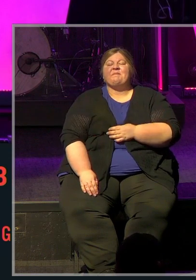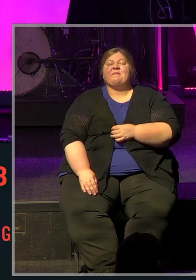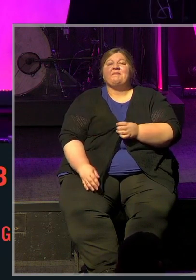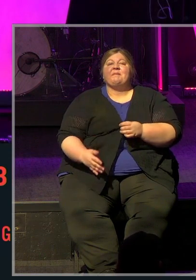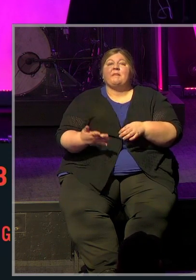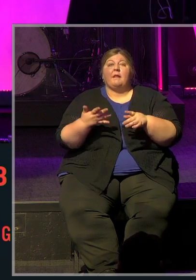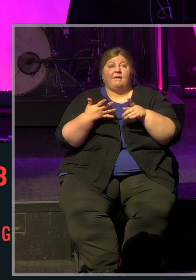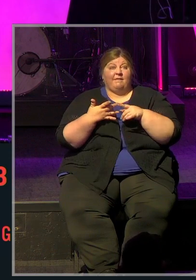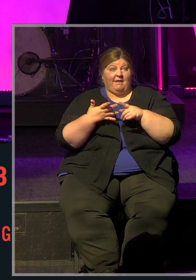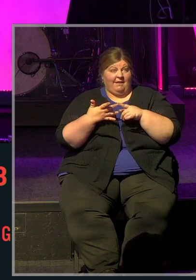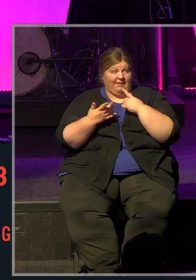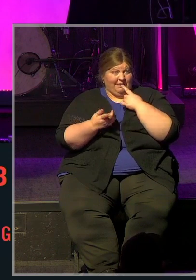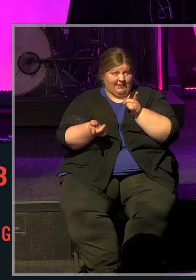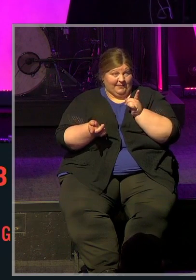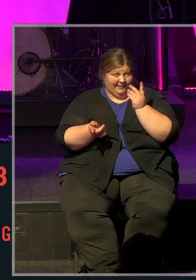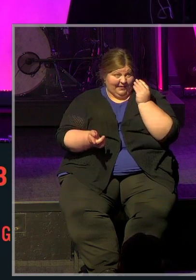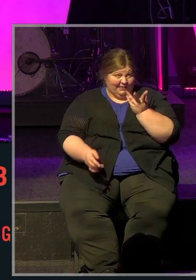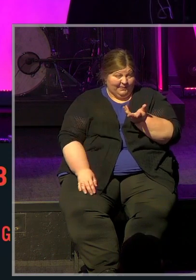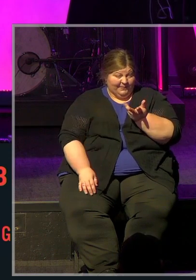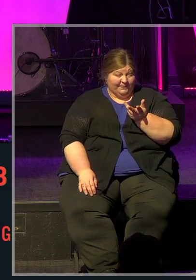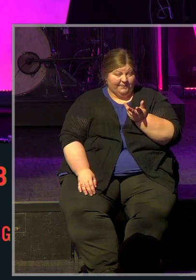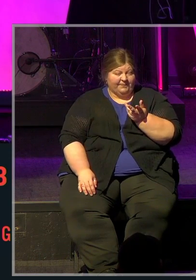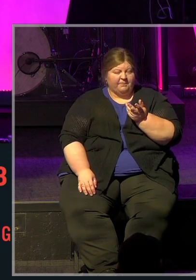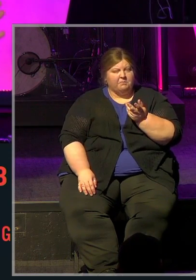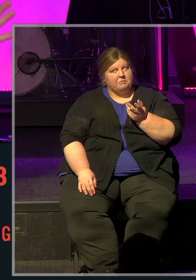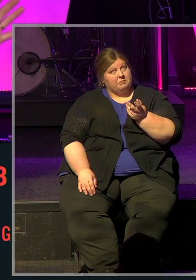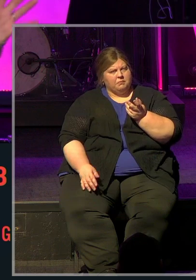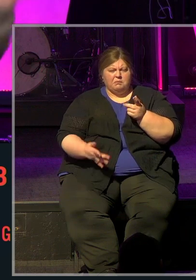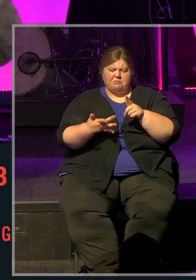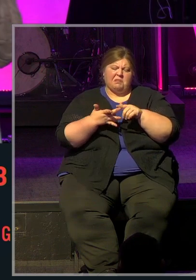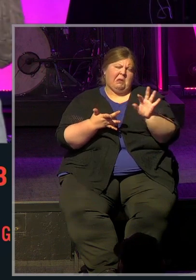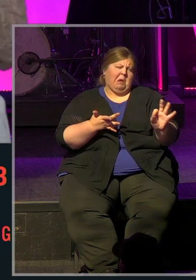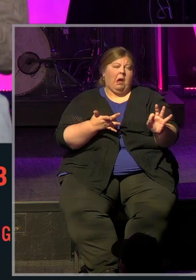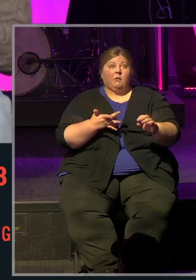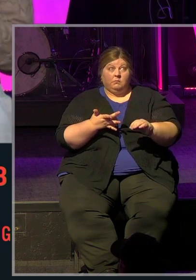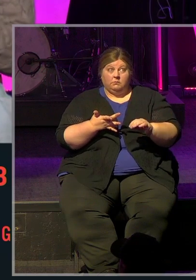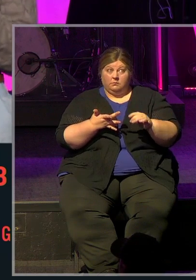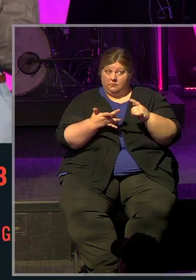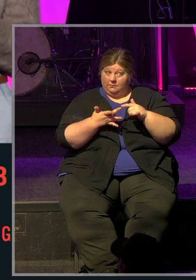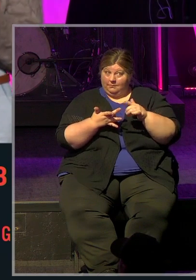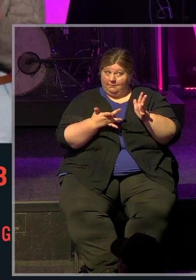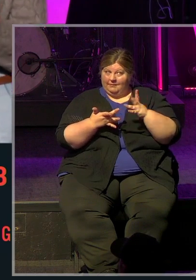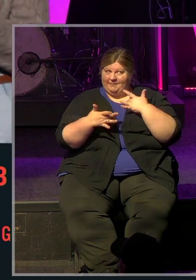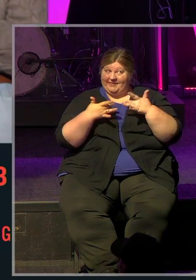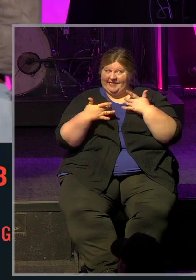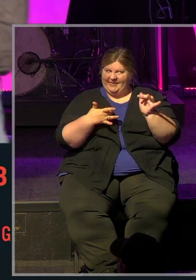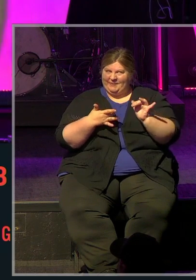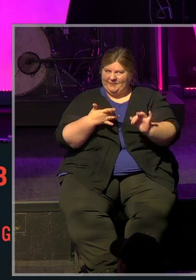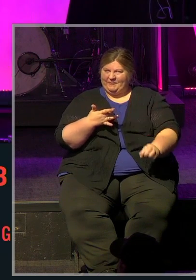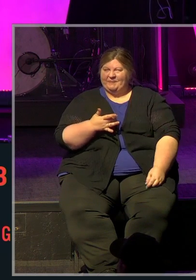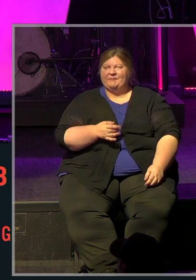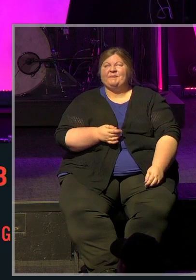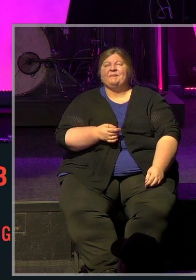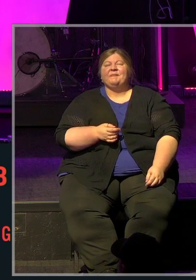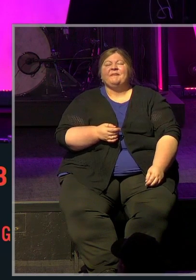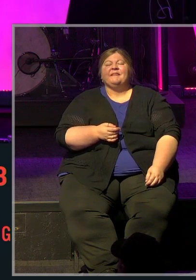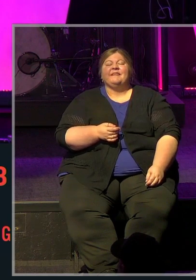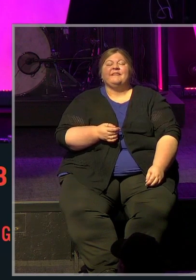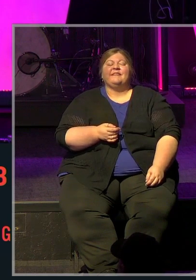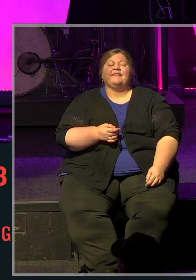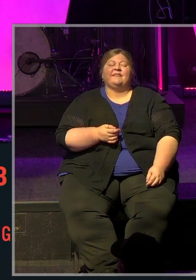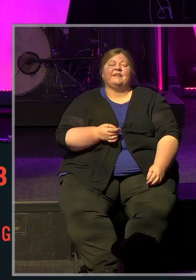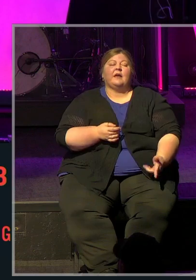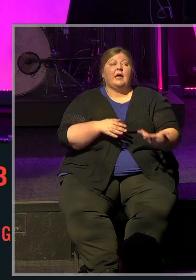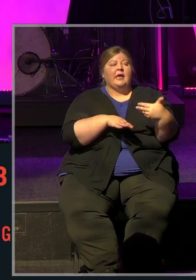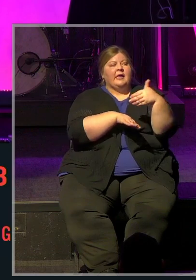final thing that I got to tell you about is not like the least or anything, because I'm really excited about that too, is our